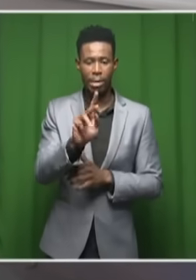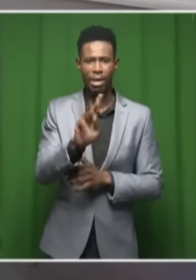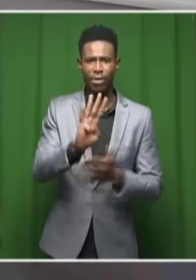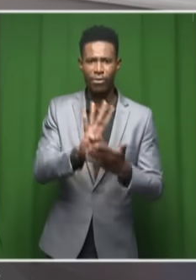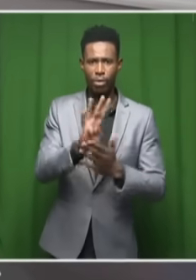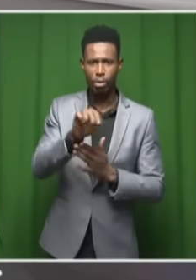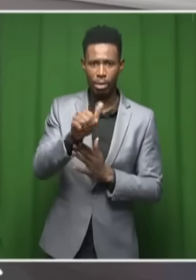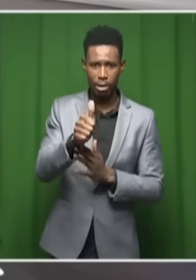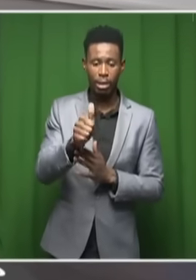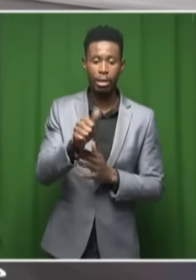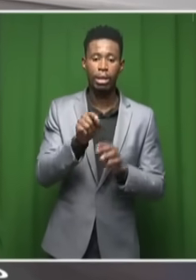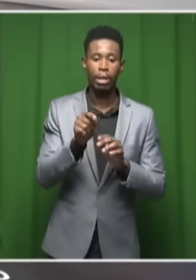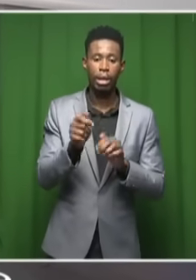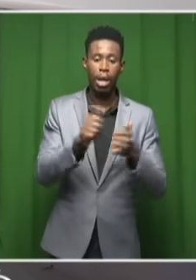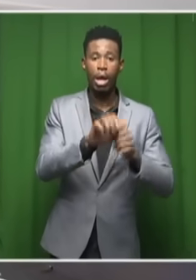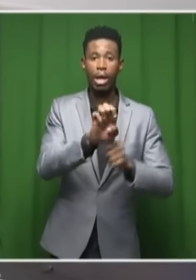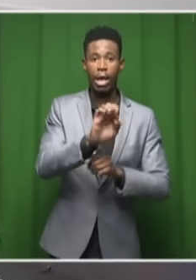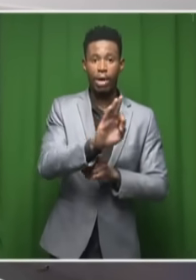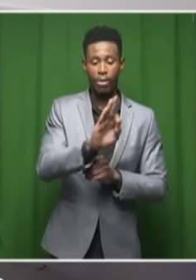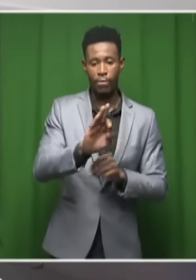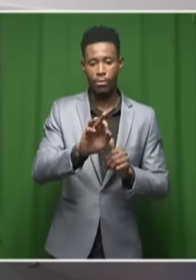for the EFF, the IFP at